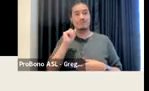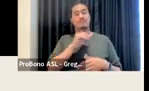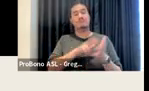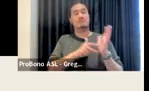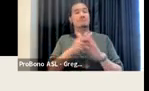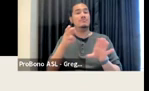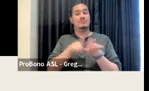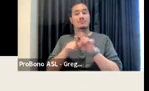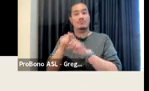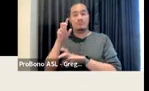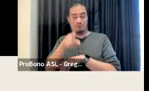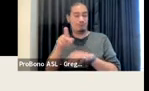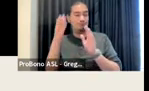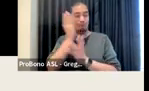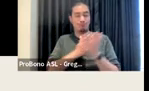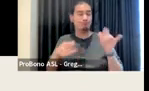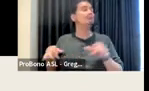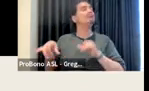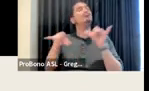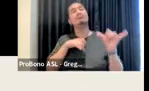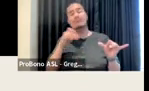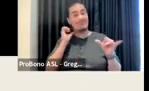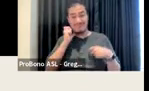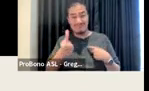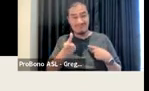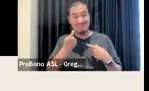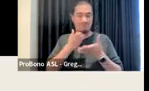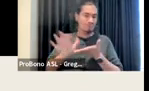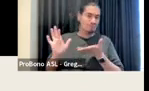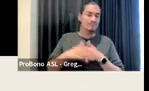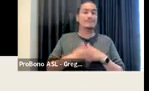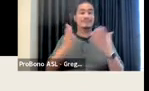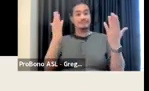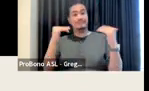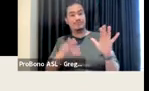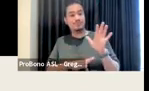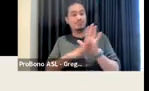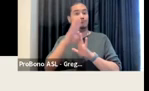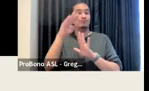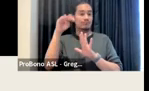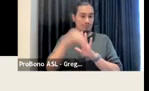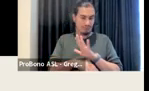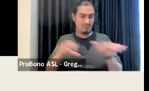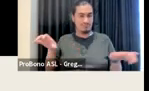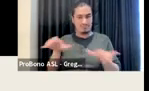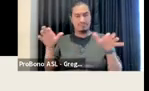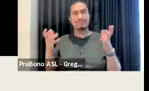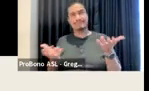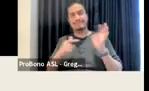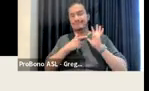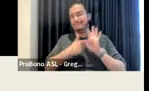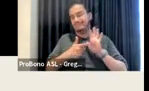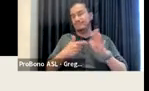that status quo, you're automatically excluded from that. Rising and falling actions. The example that I like to give is the way that we tell the